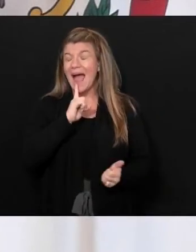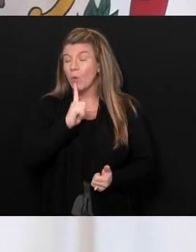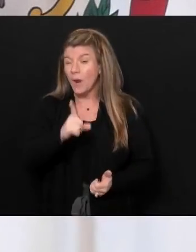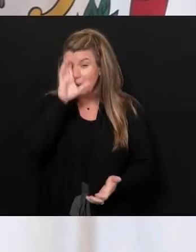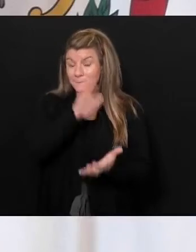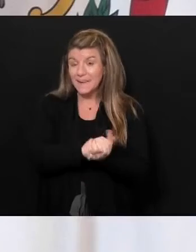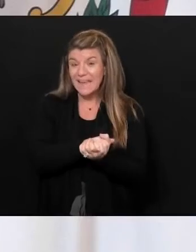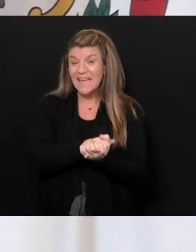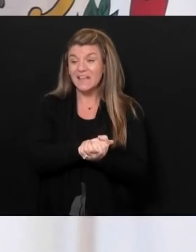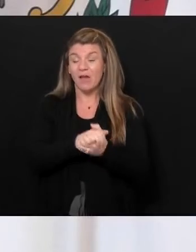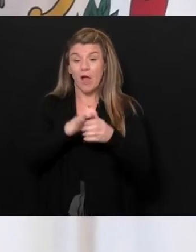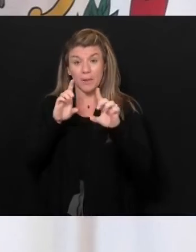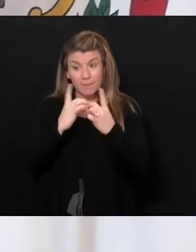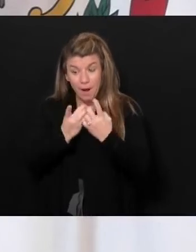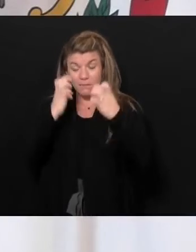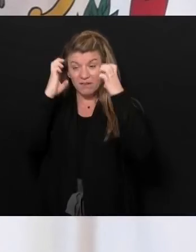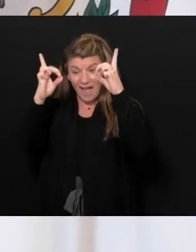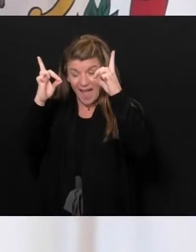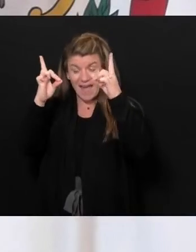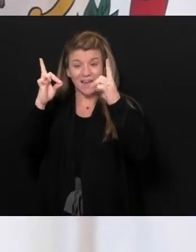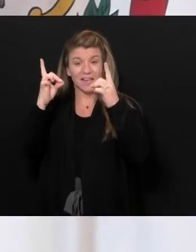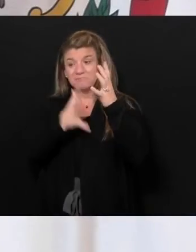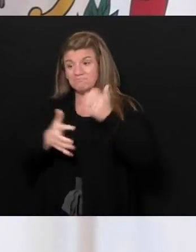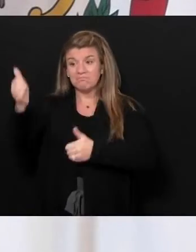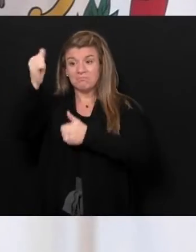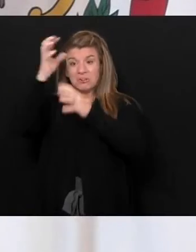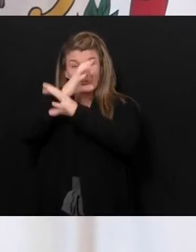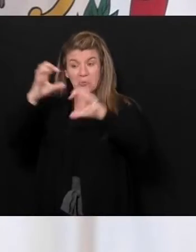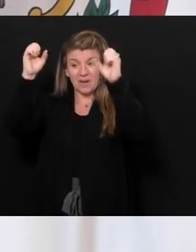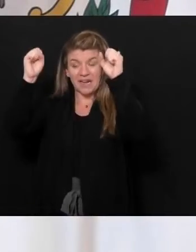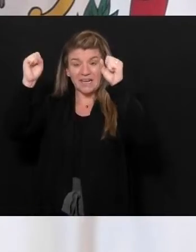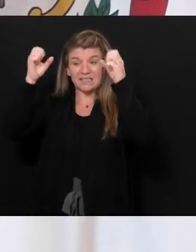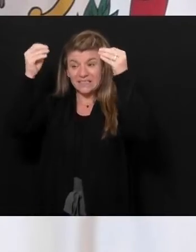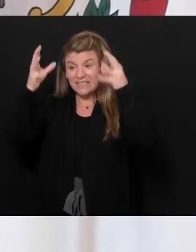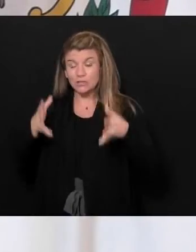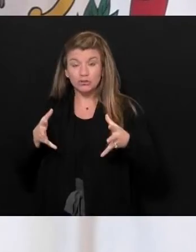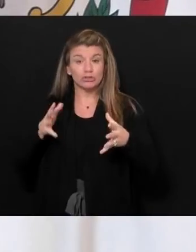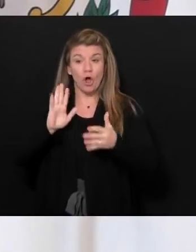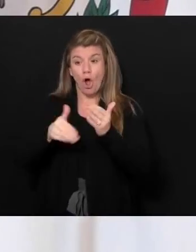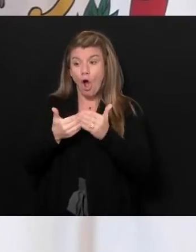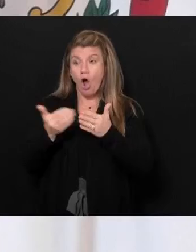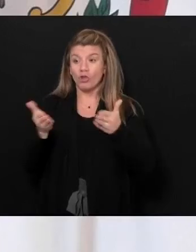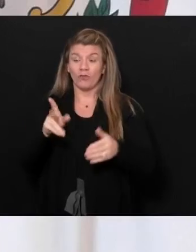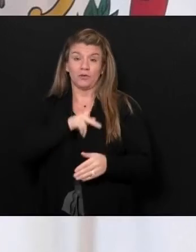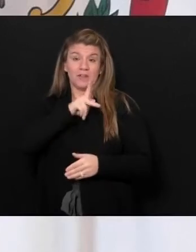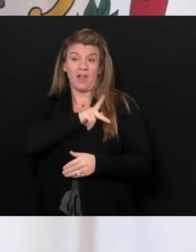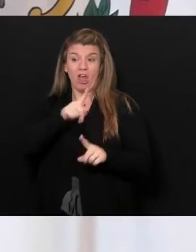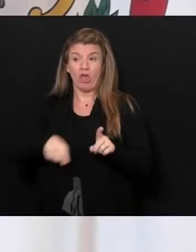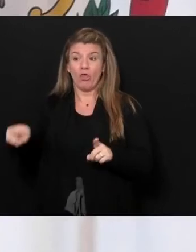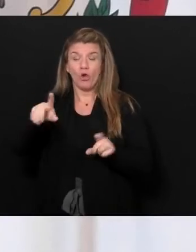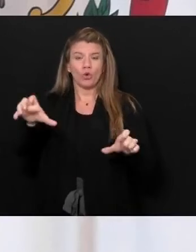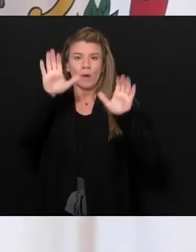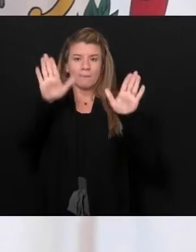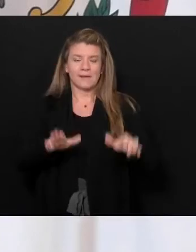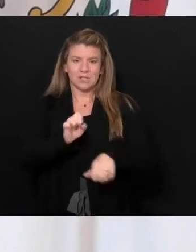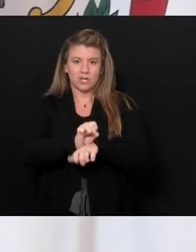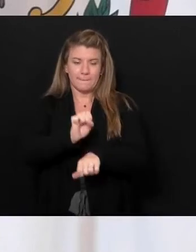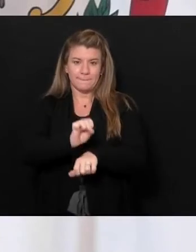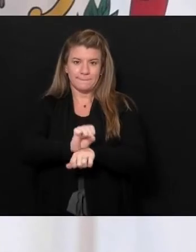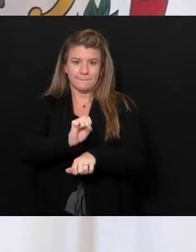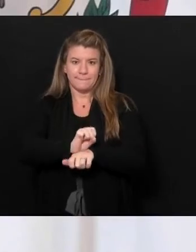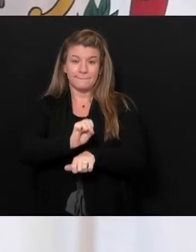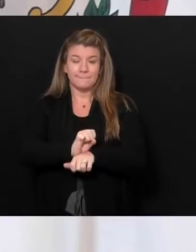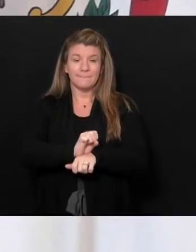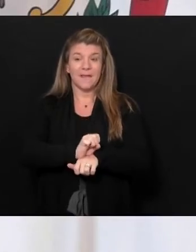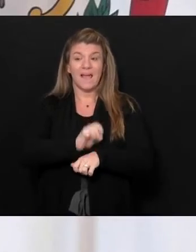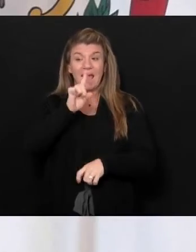believe that our Department of Ed and our superintendents and everything, all of our teachers, all of our service personnel, those people are doing an amazing job. I mean, when